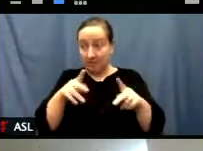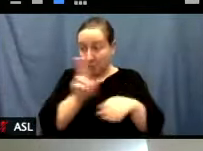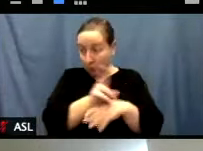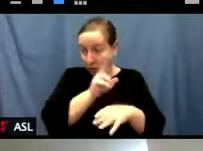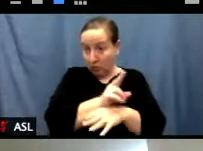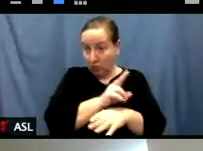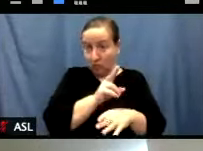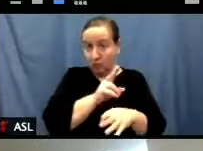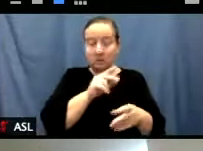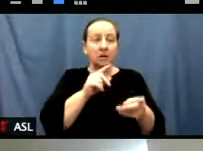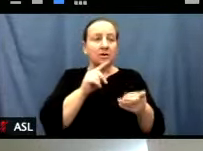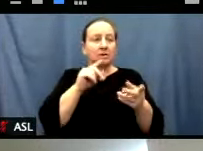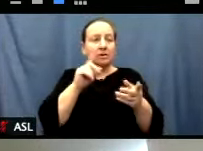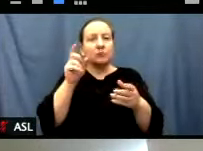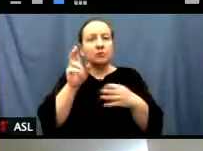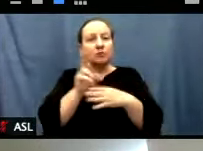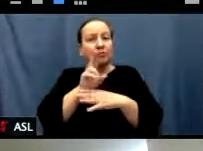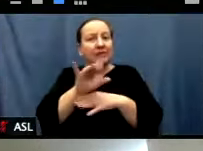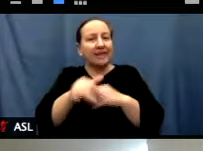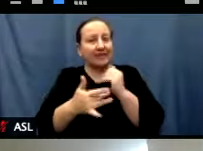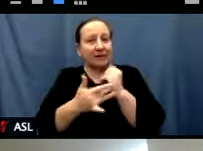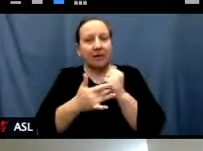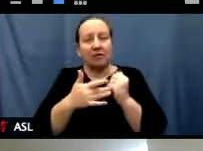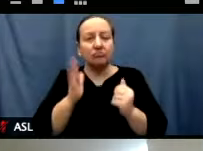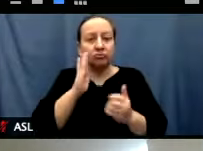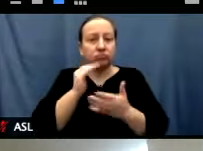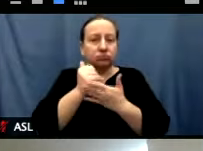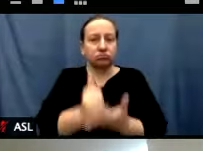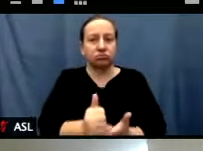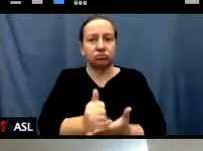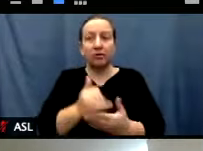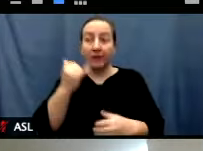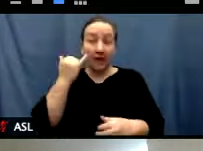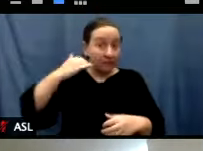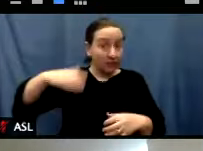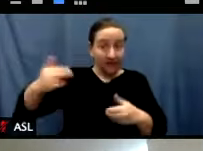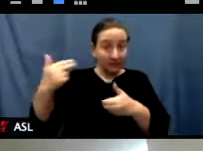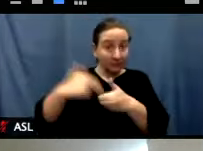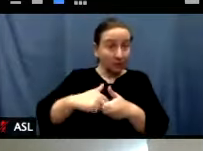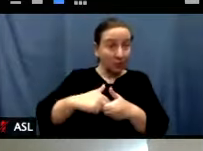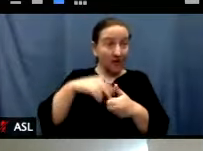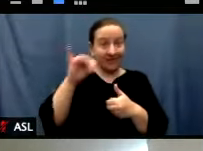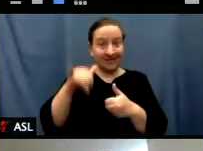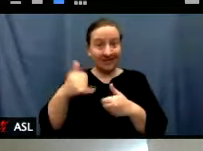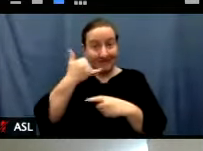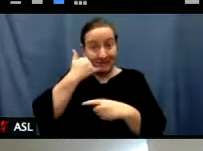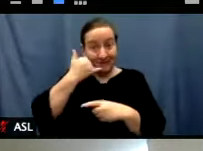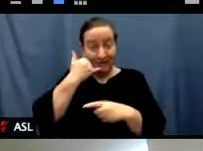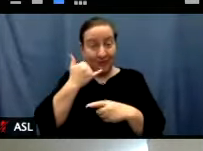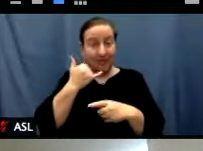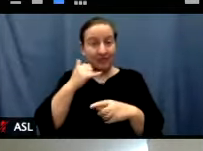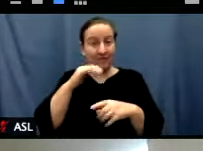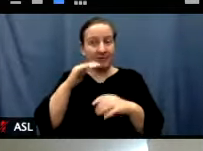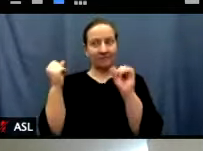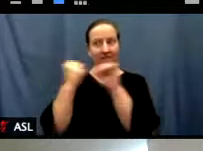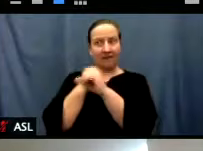of this technology. So if you have not added your phone to the fight against COVID, please go to